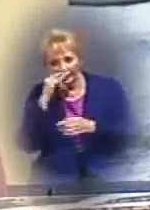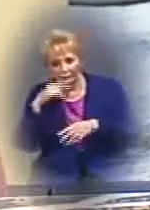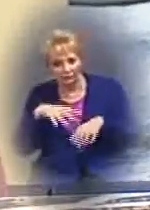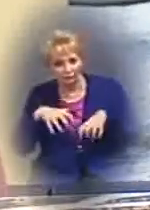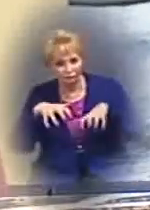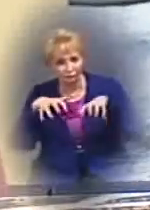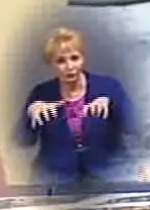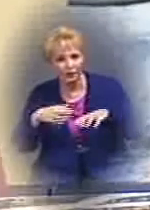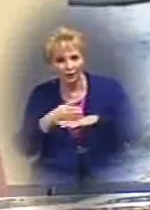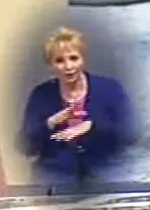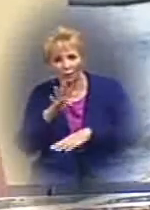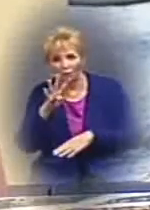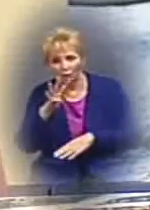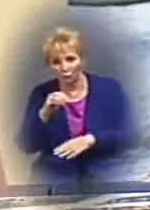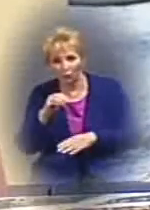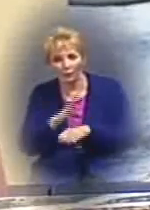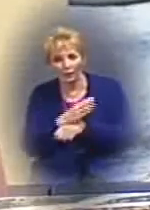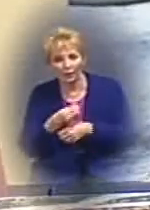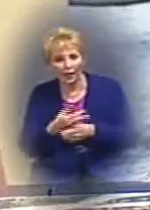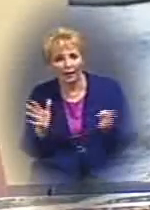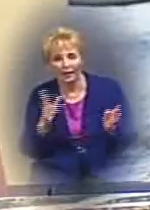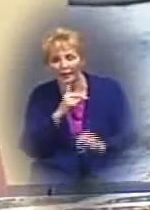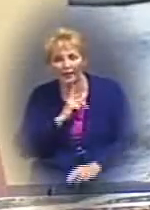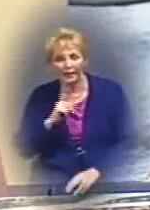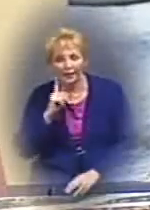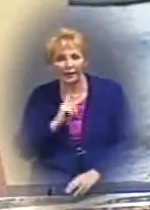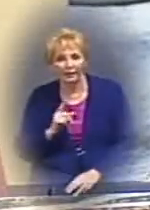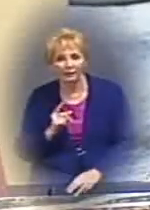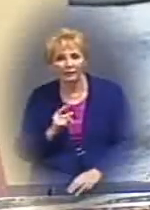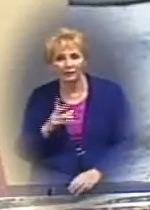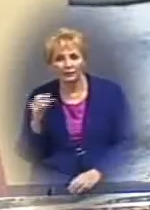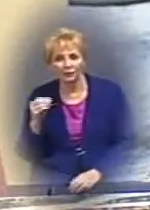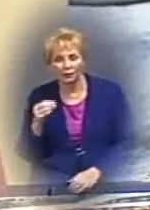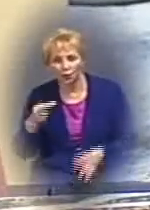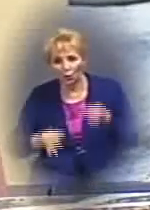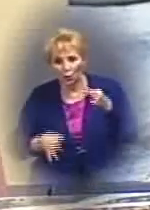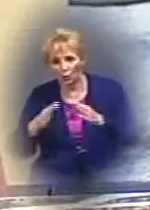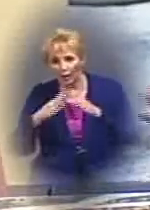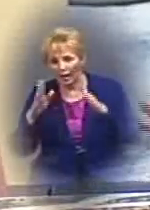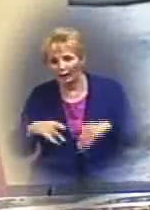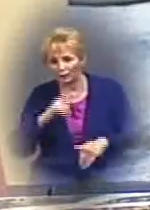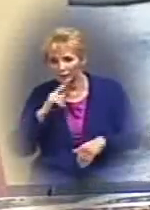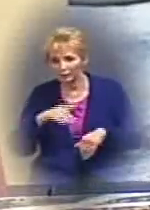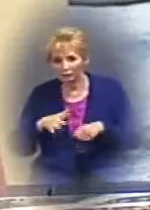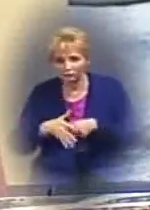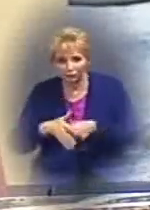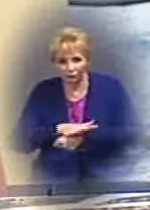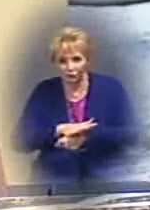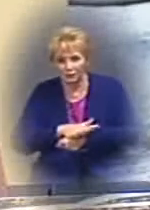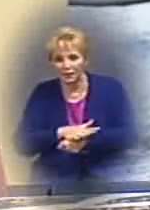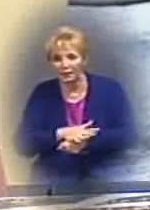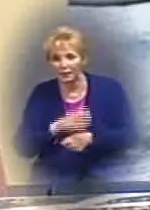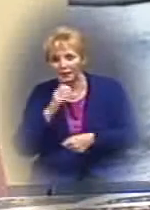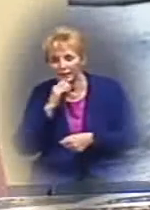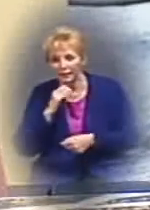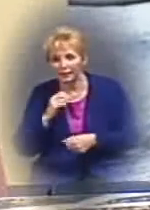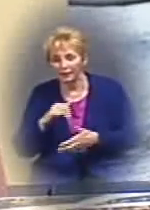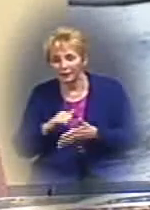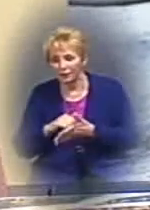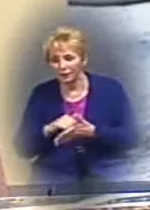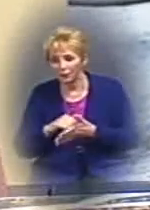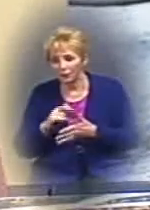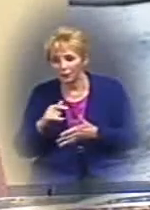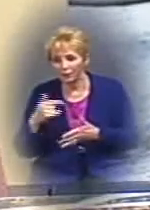There was over 40 businesses that handed out candy, and the courthouse was absolutely packed. Journey Church, I have to